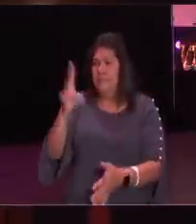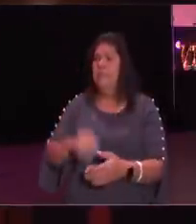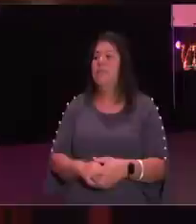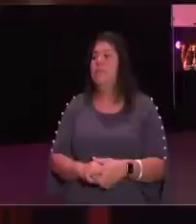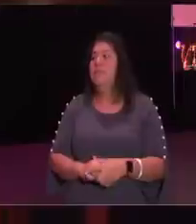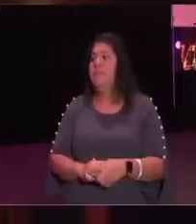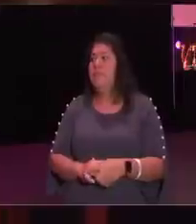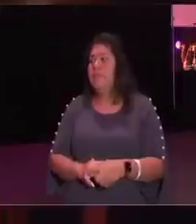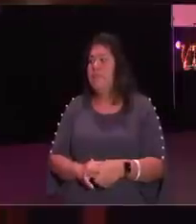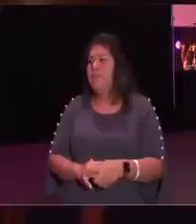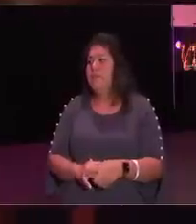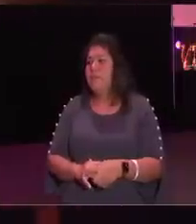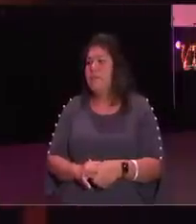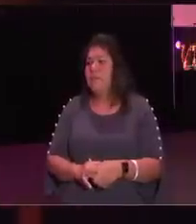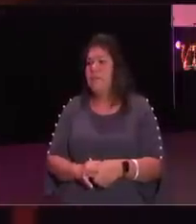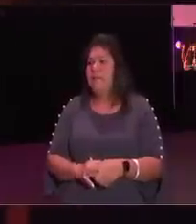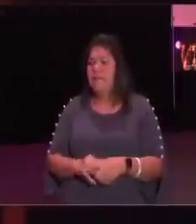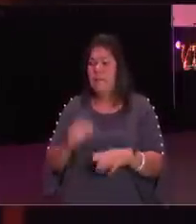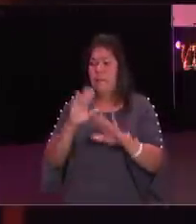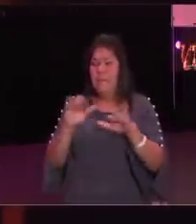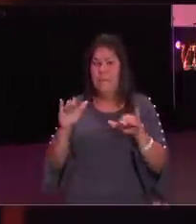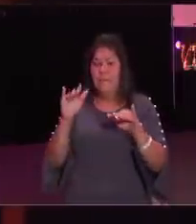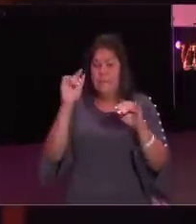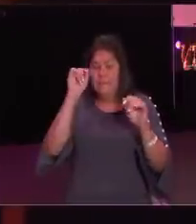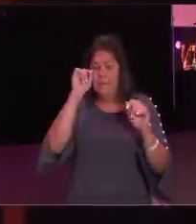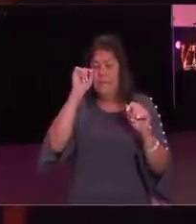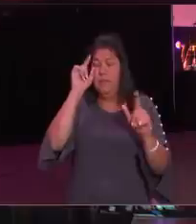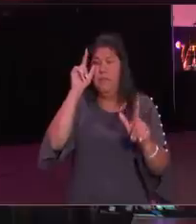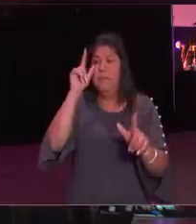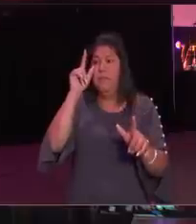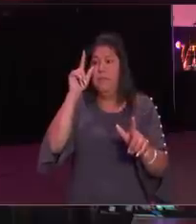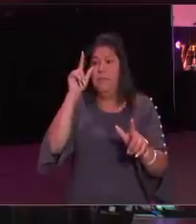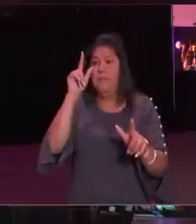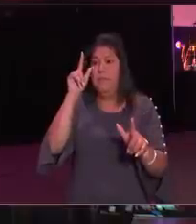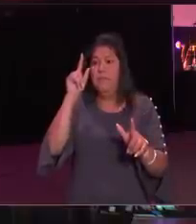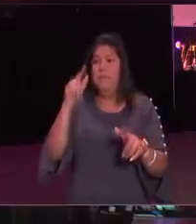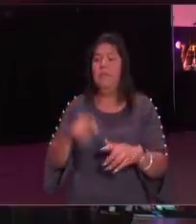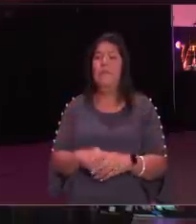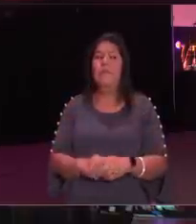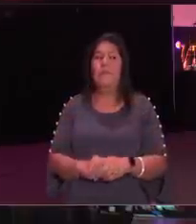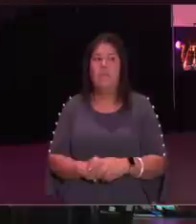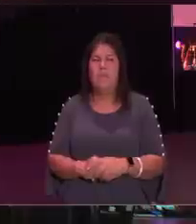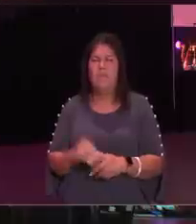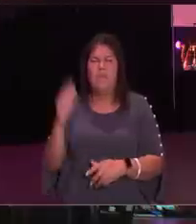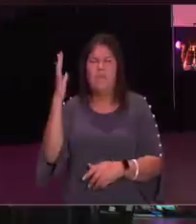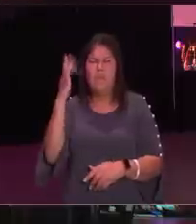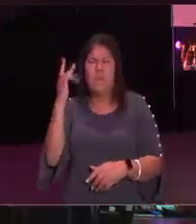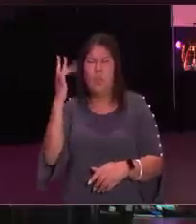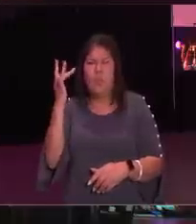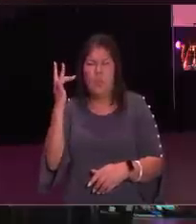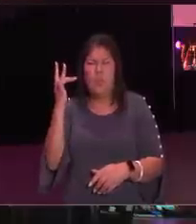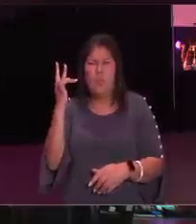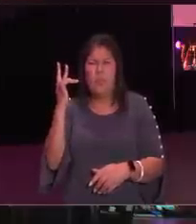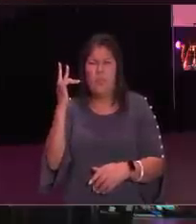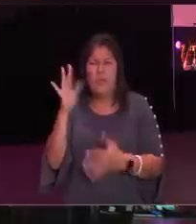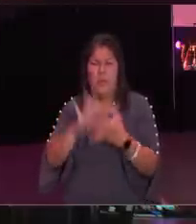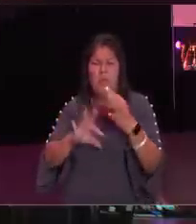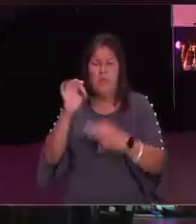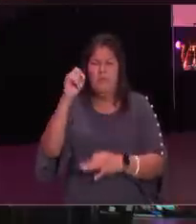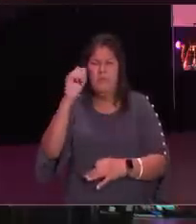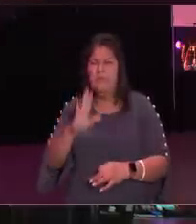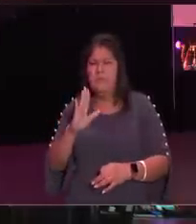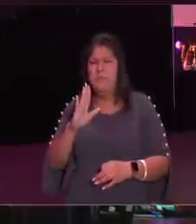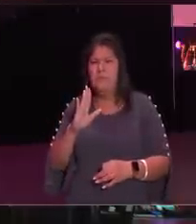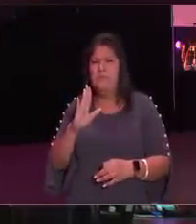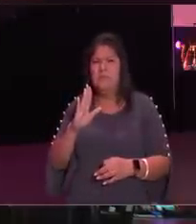7 times. And the child opened his eyes. Why would the Spirit of